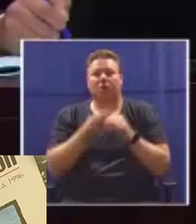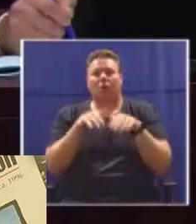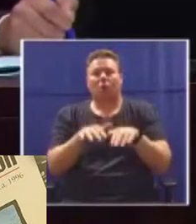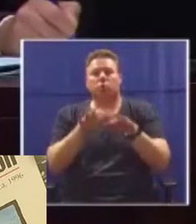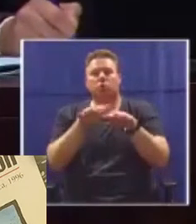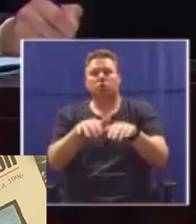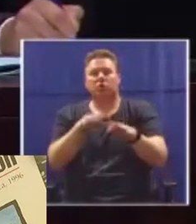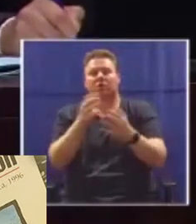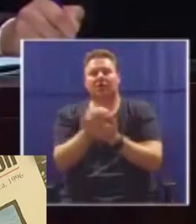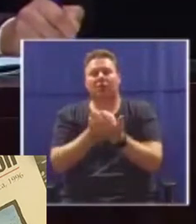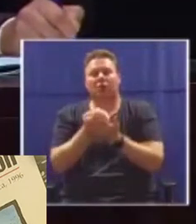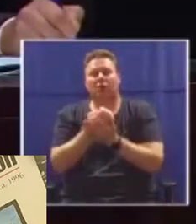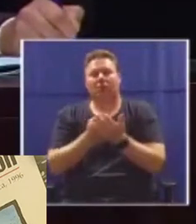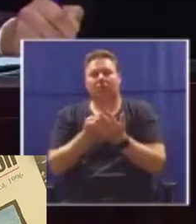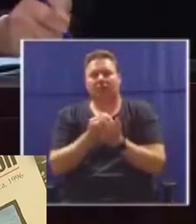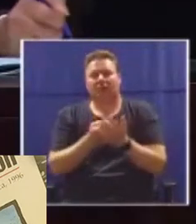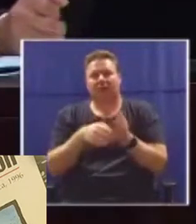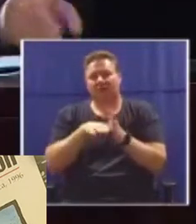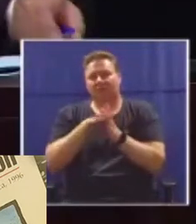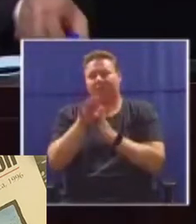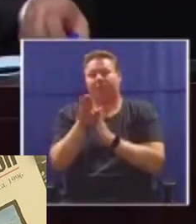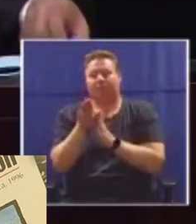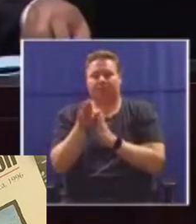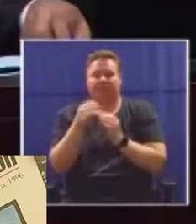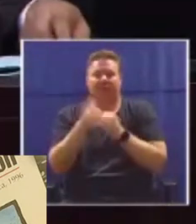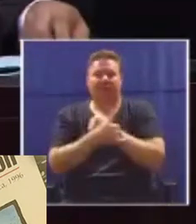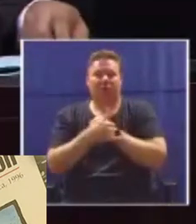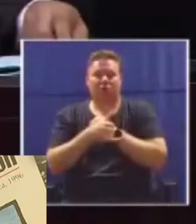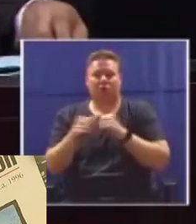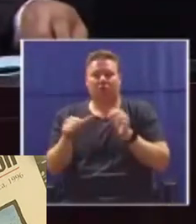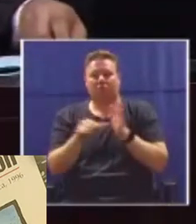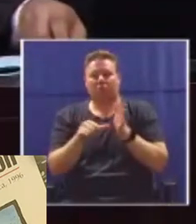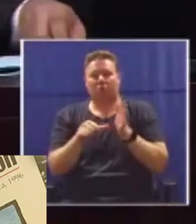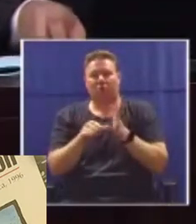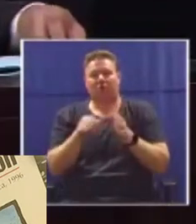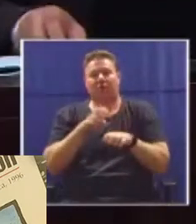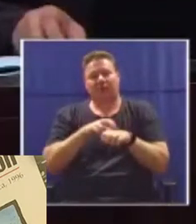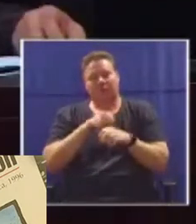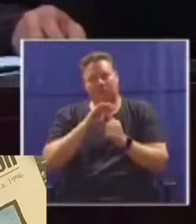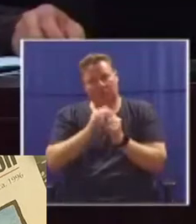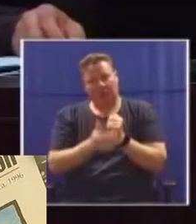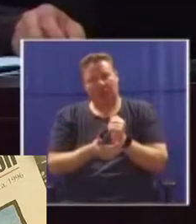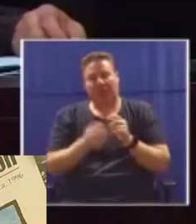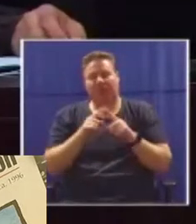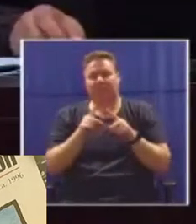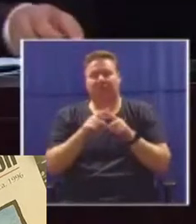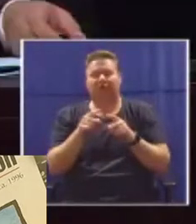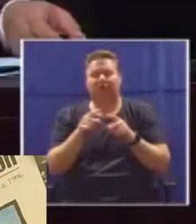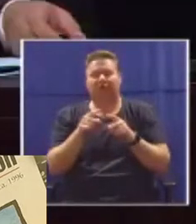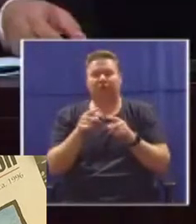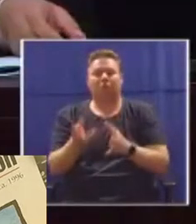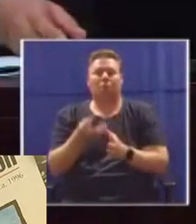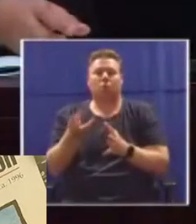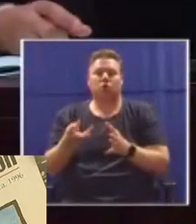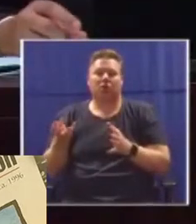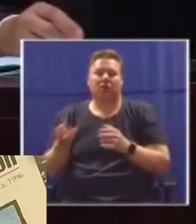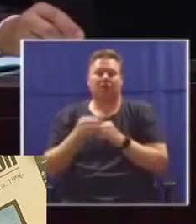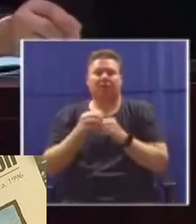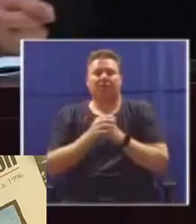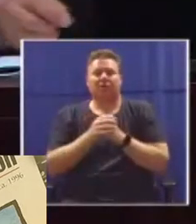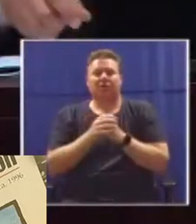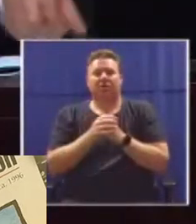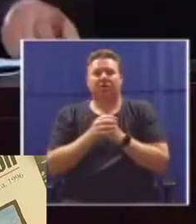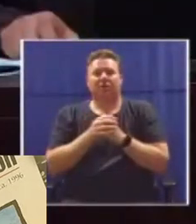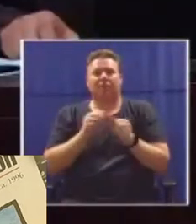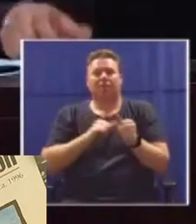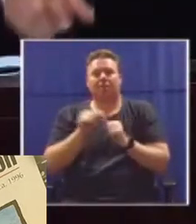economic development of the country and therefore needs to be protected from different types of pollution based on best international